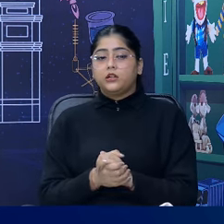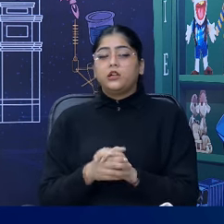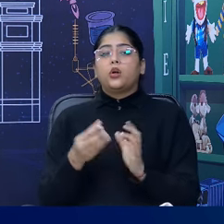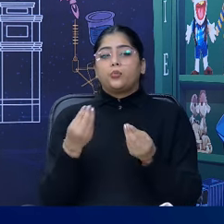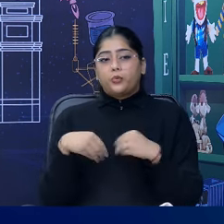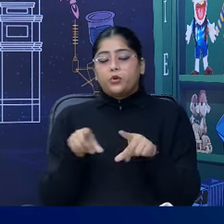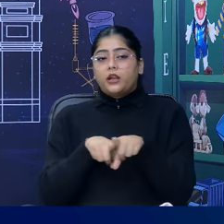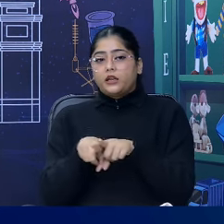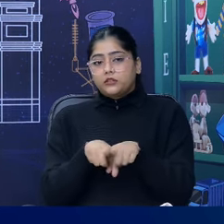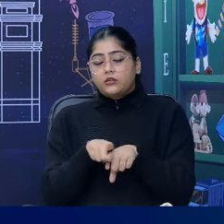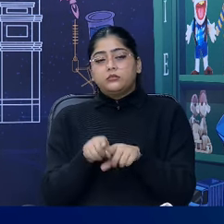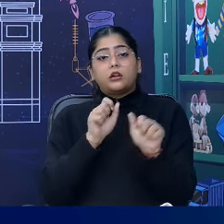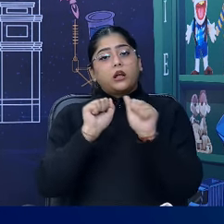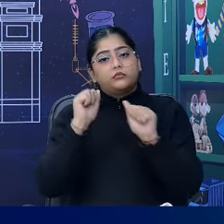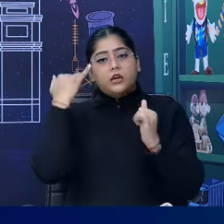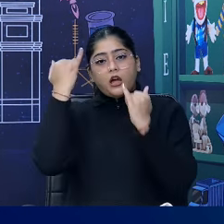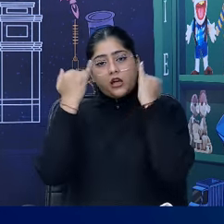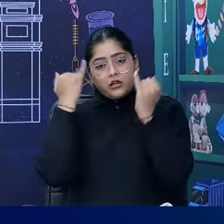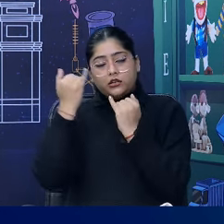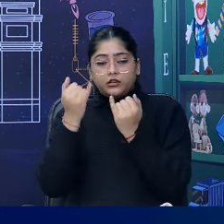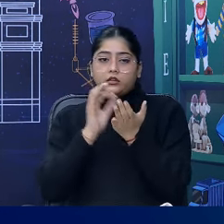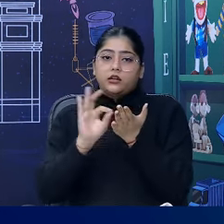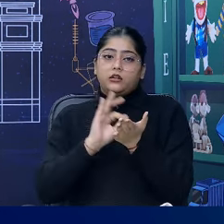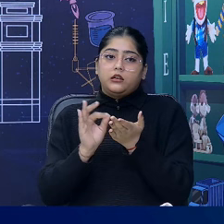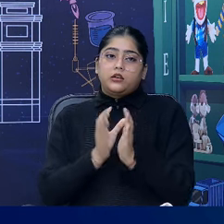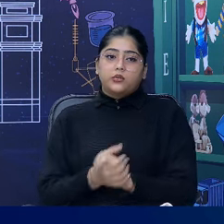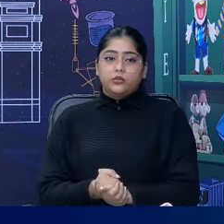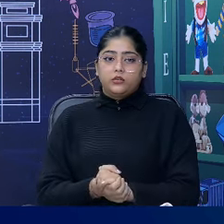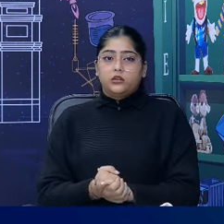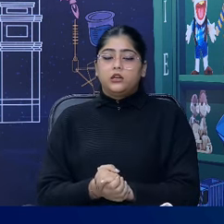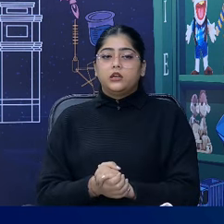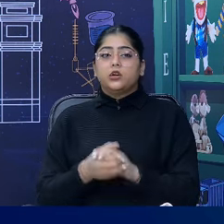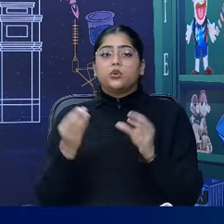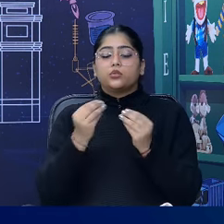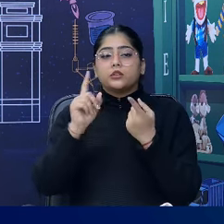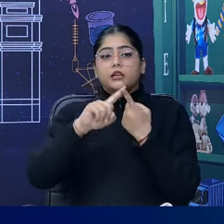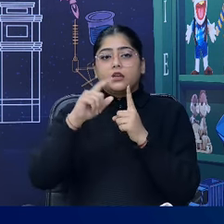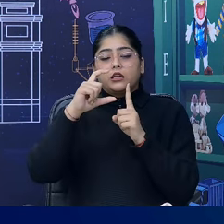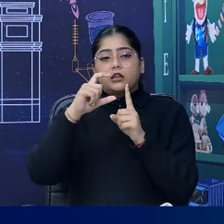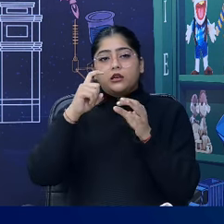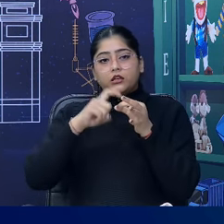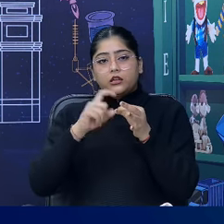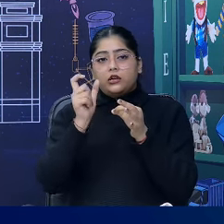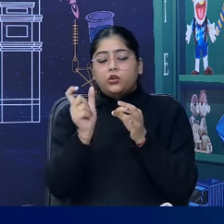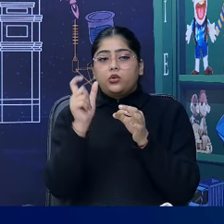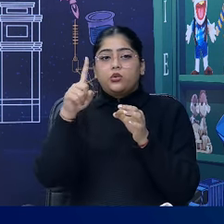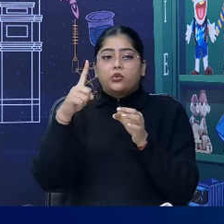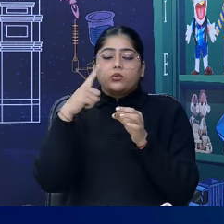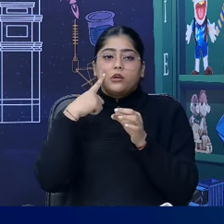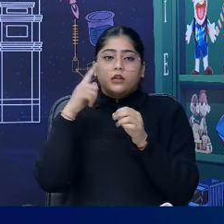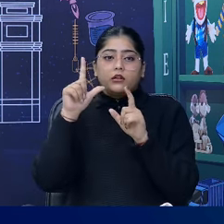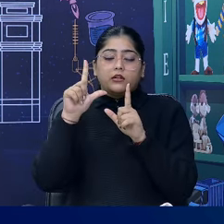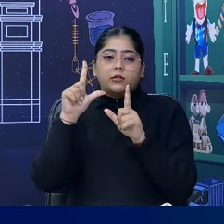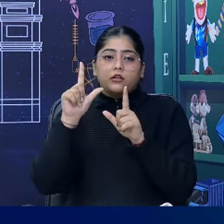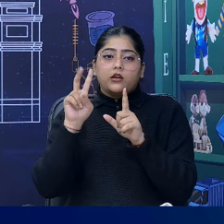more examples and write by your own some examples of equivalent sets and some examples of the sets which are